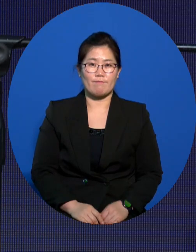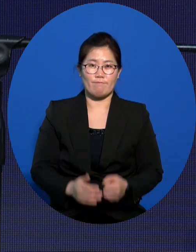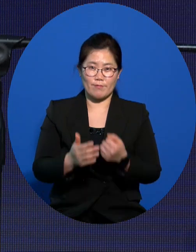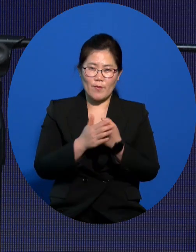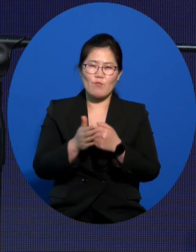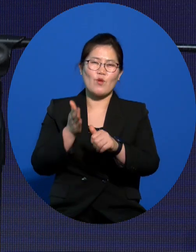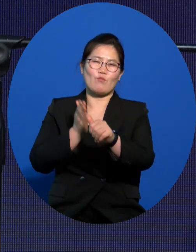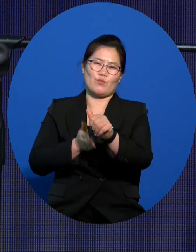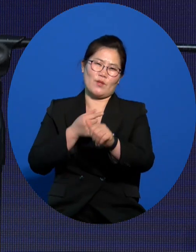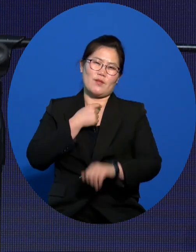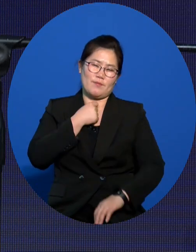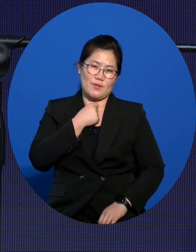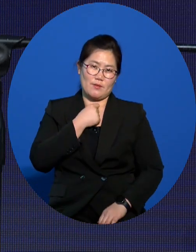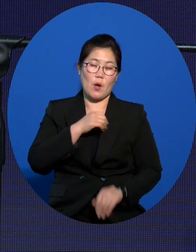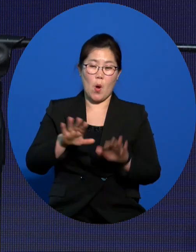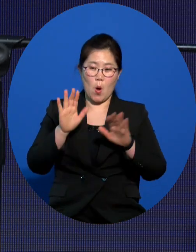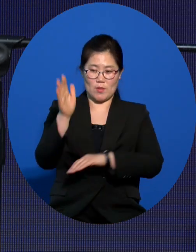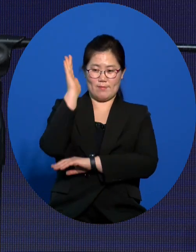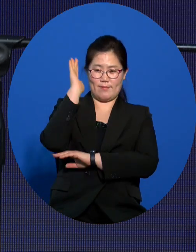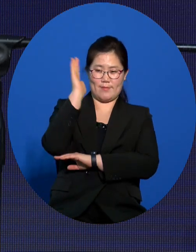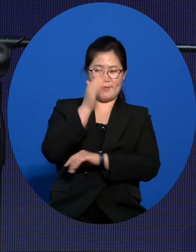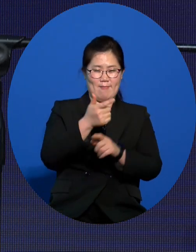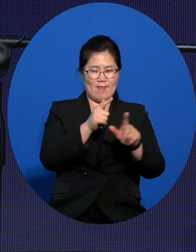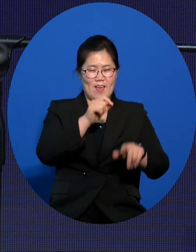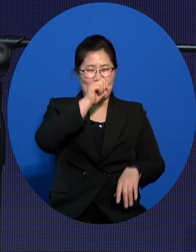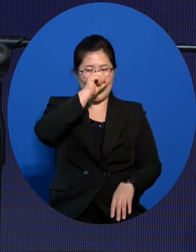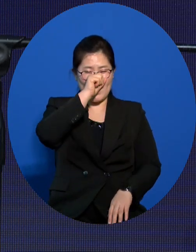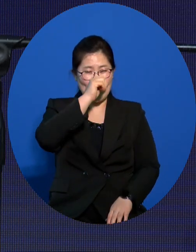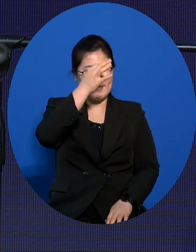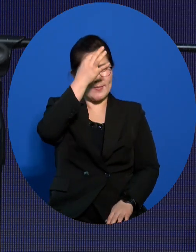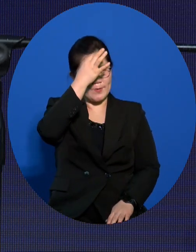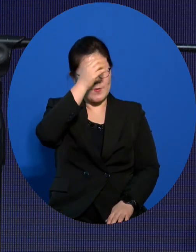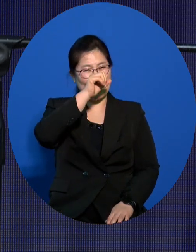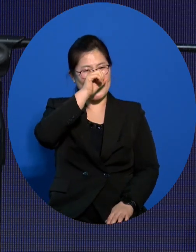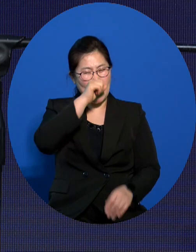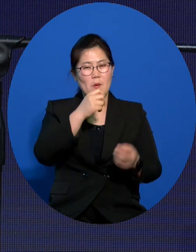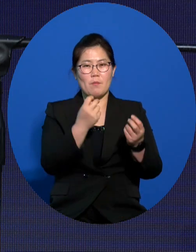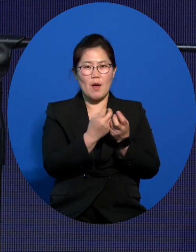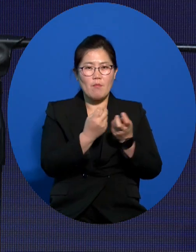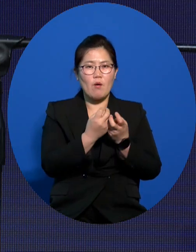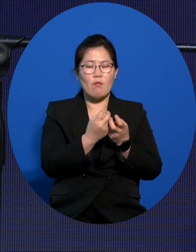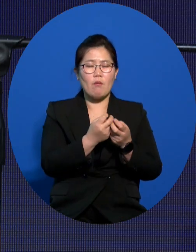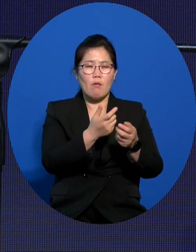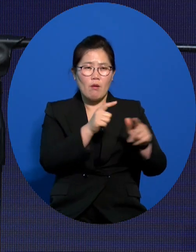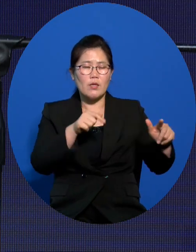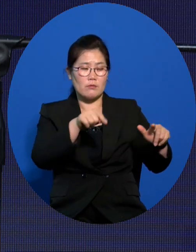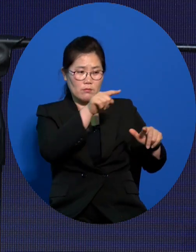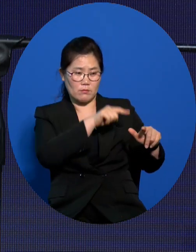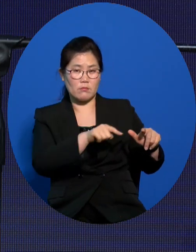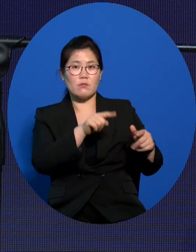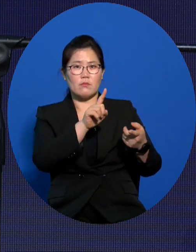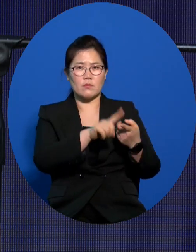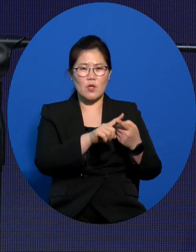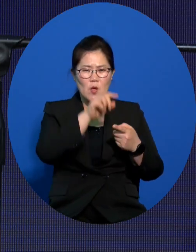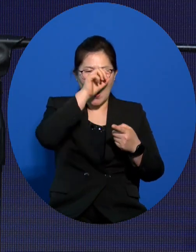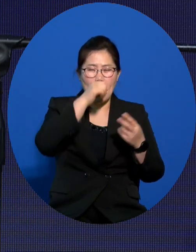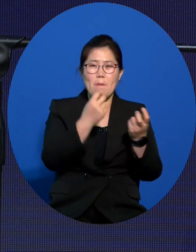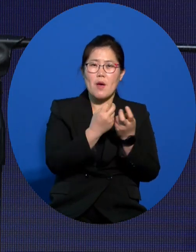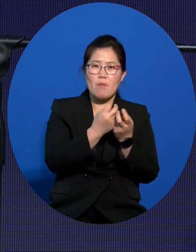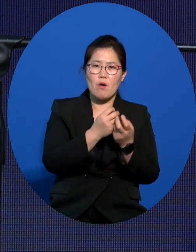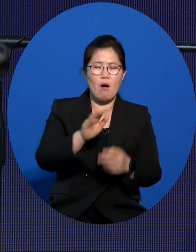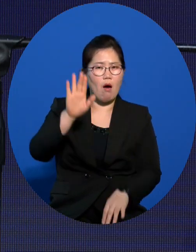So what I want to ask of everyone is that we have these great